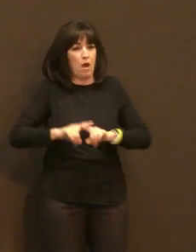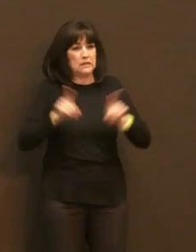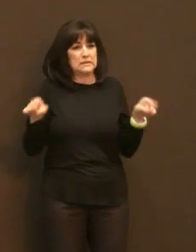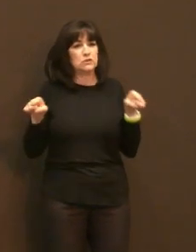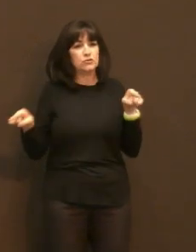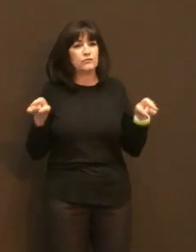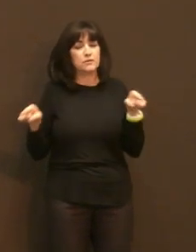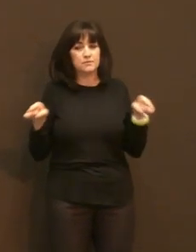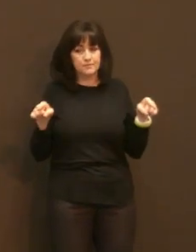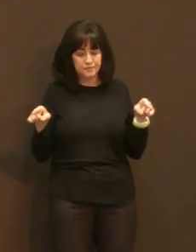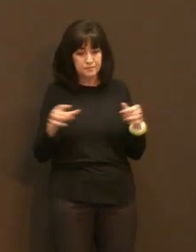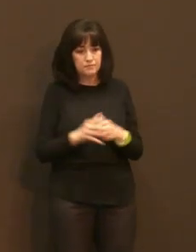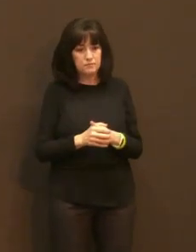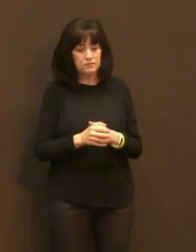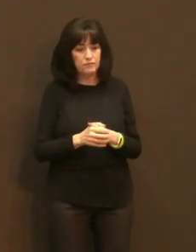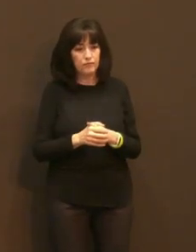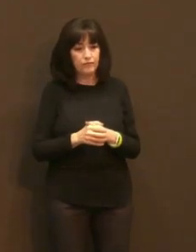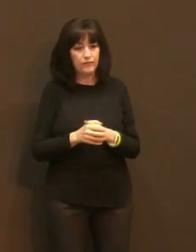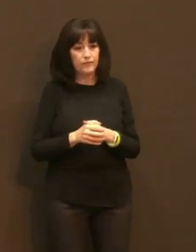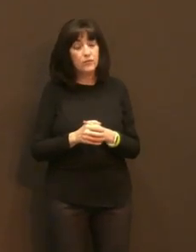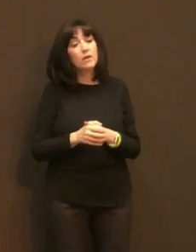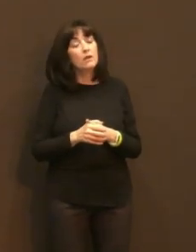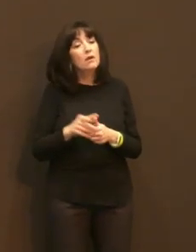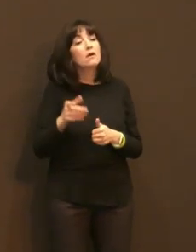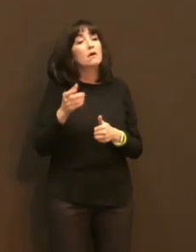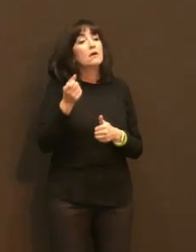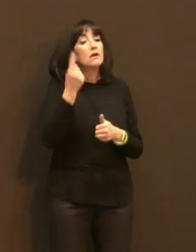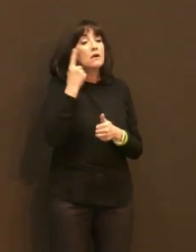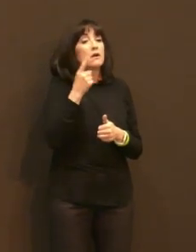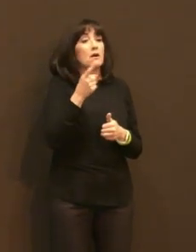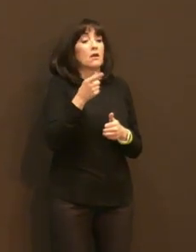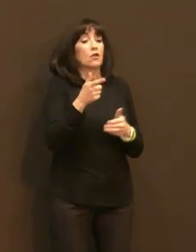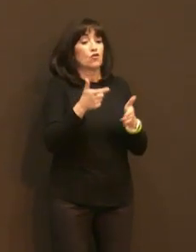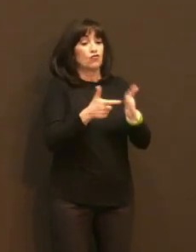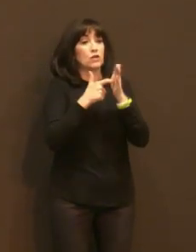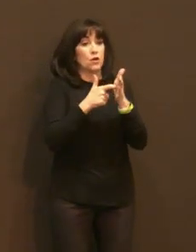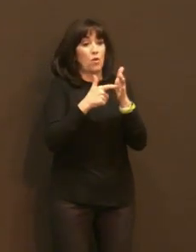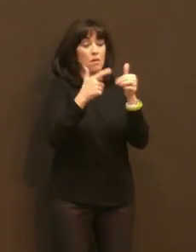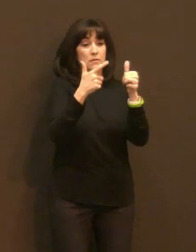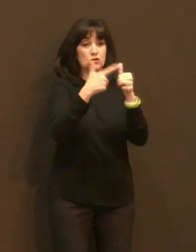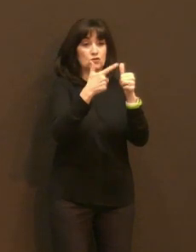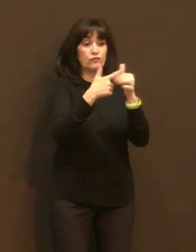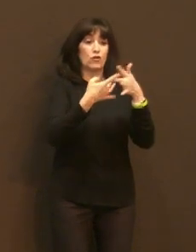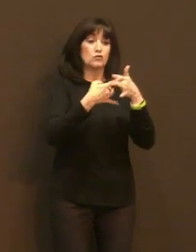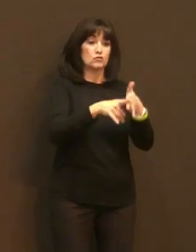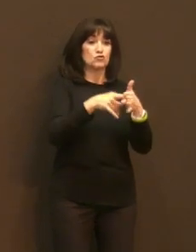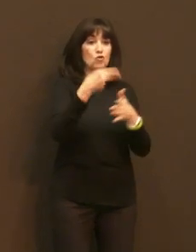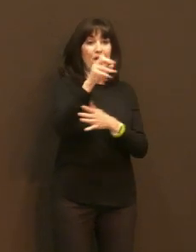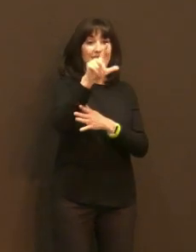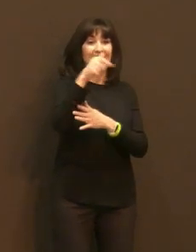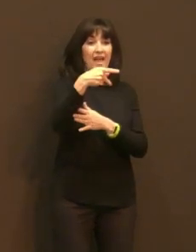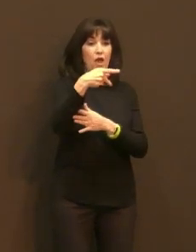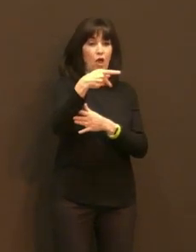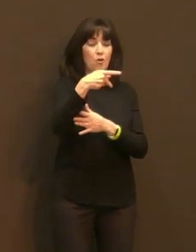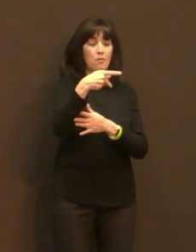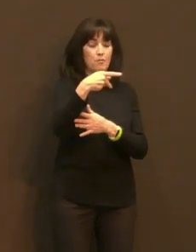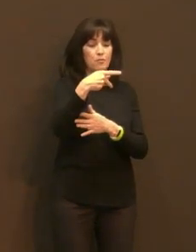the original HELP program was limited to revenues of the amounts that you